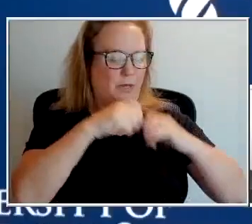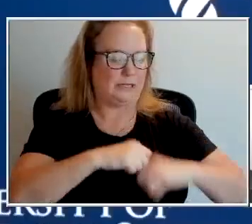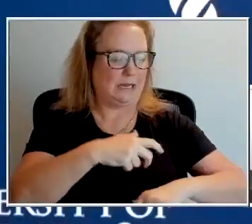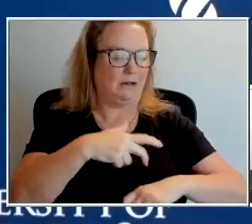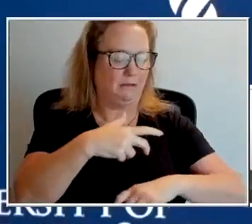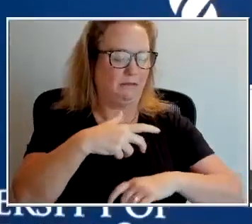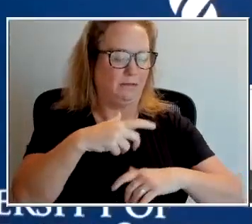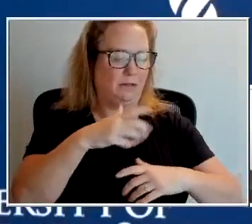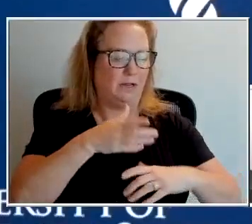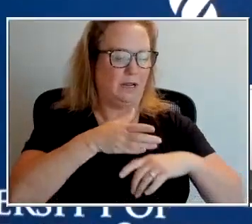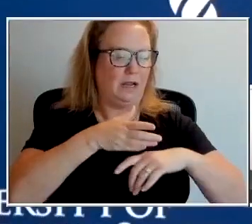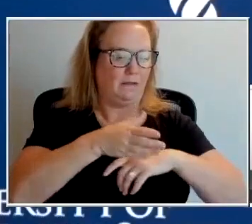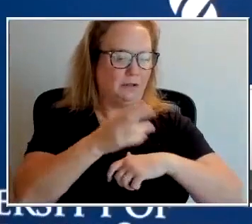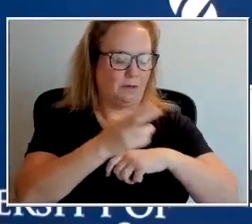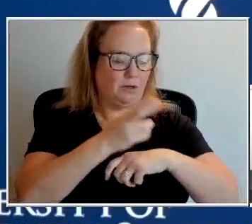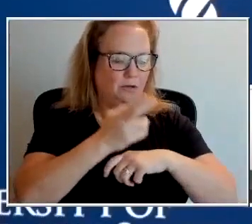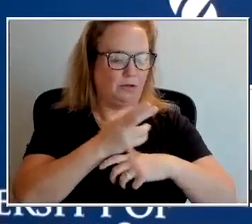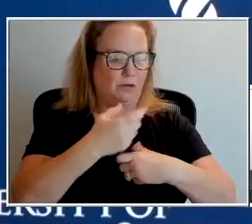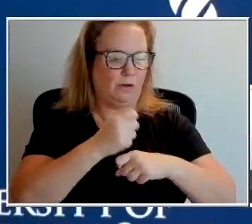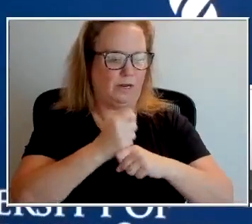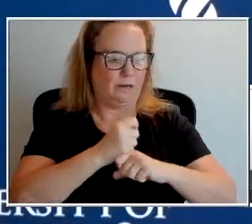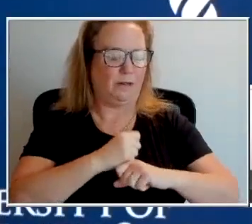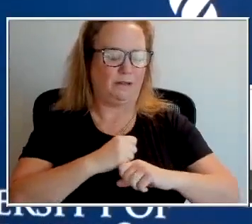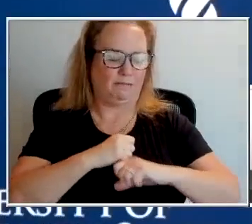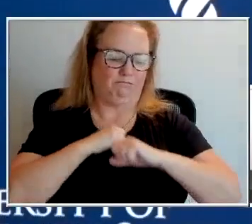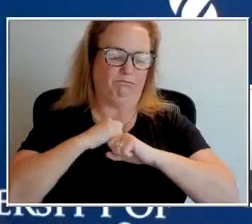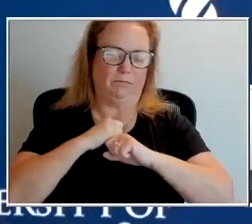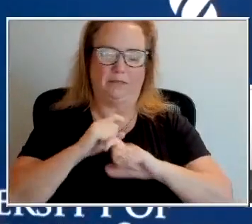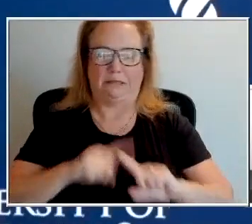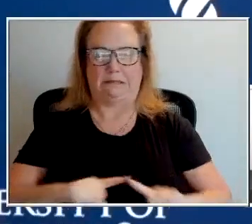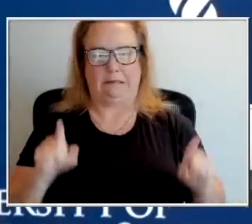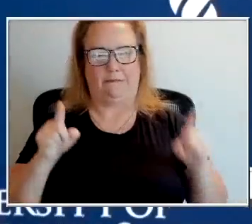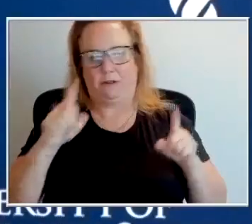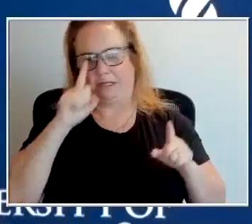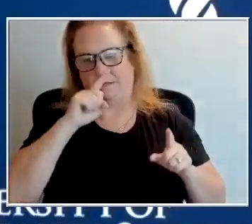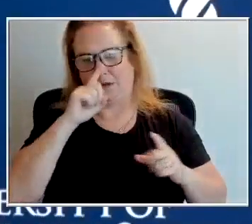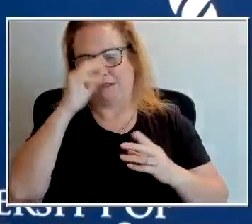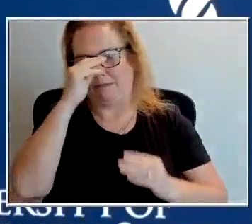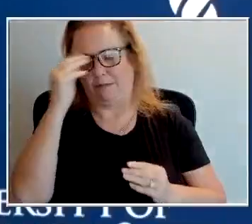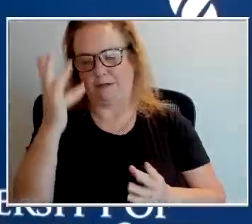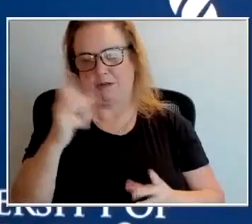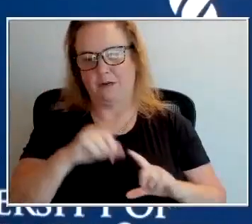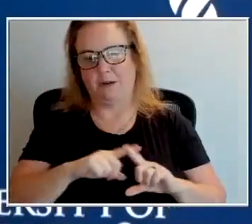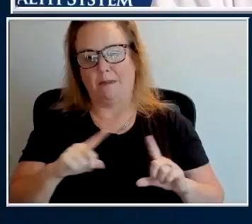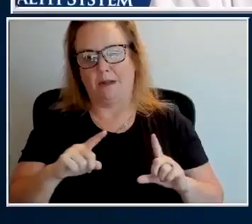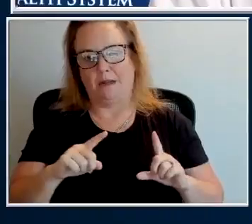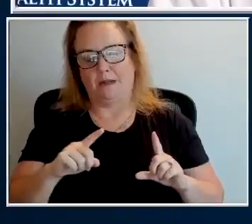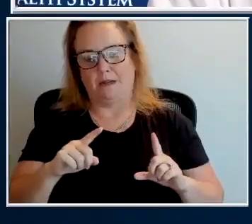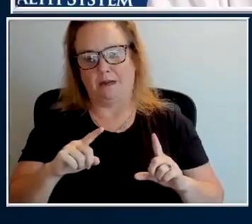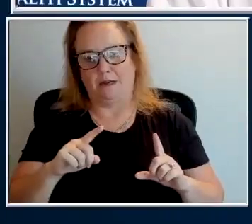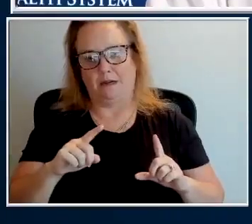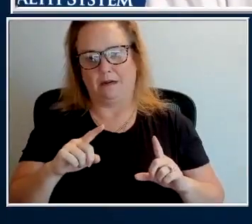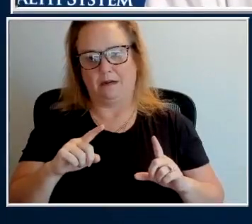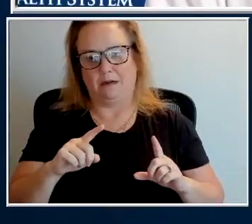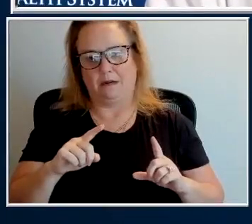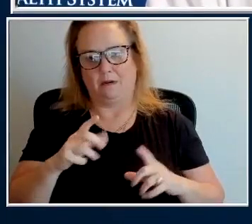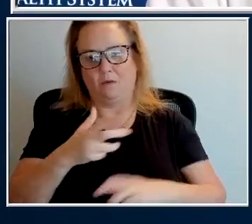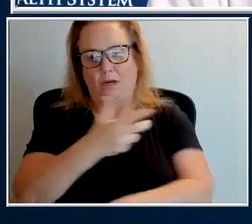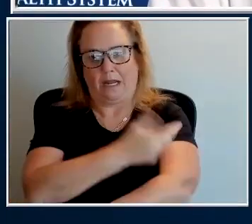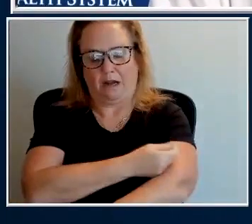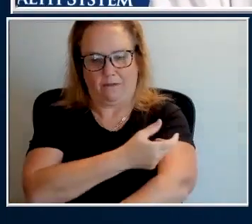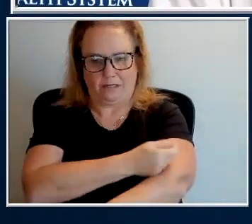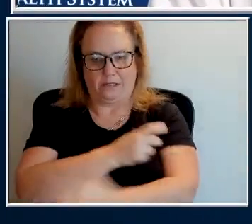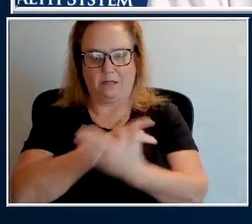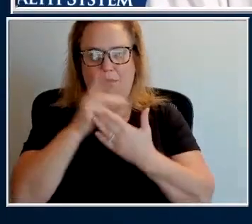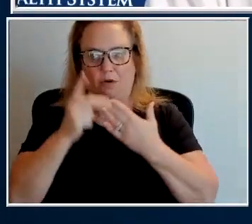after it's been utilized to create that immune response. So completely false. But we do know it's safe. We're going to get our vaccines here in the program pretty